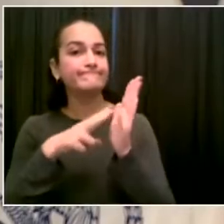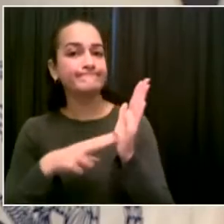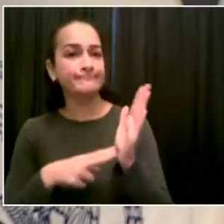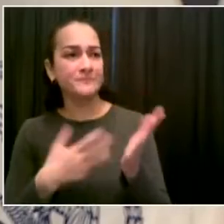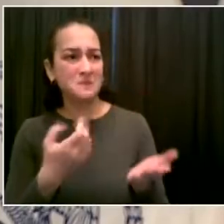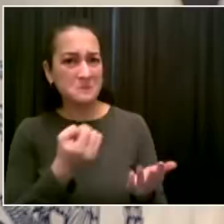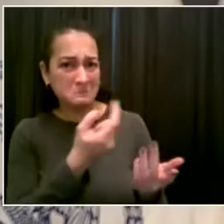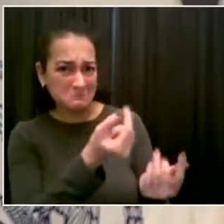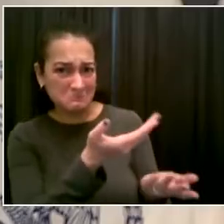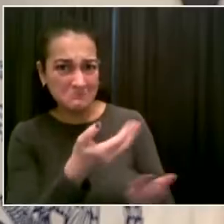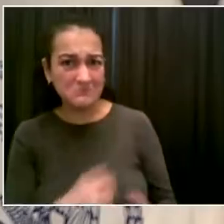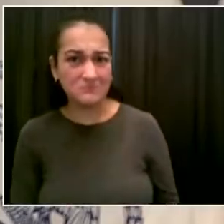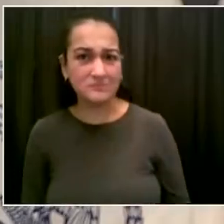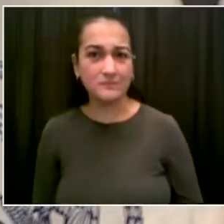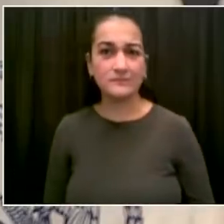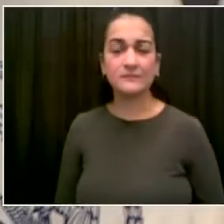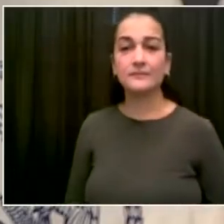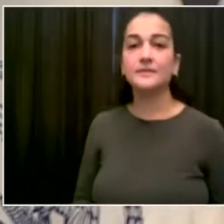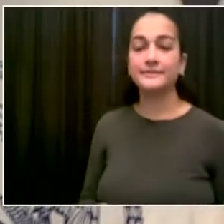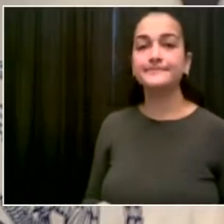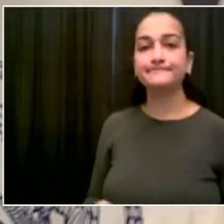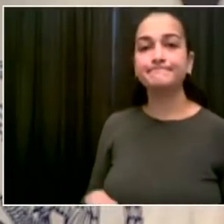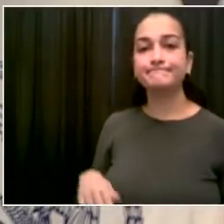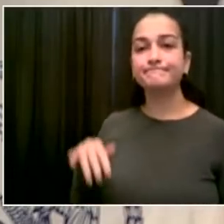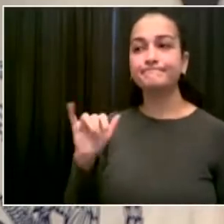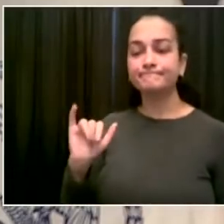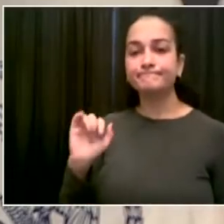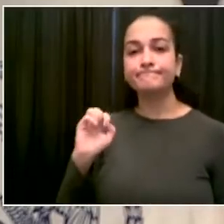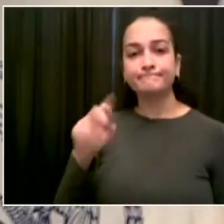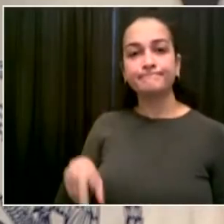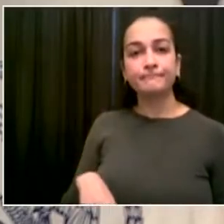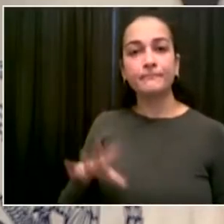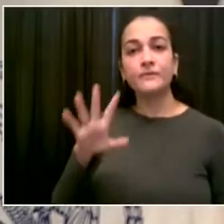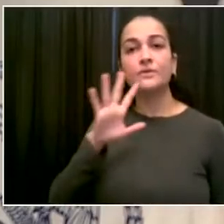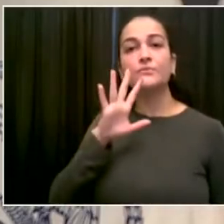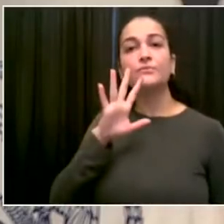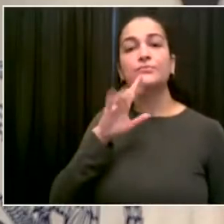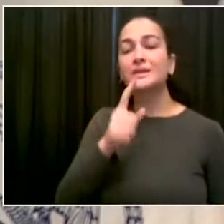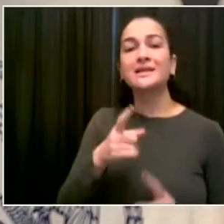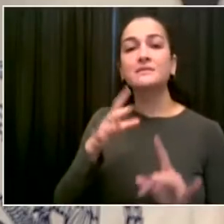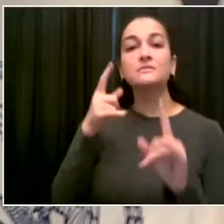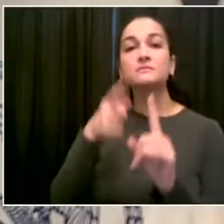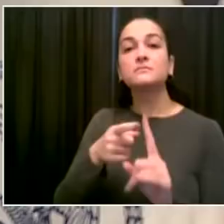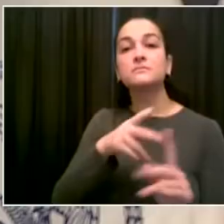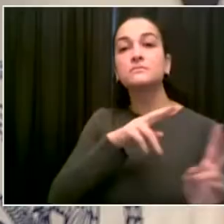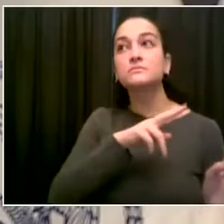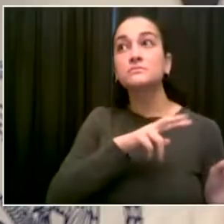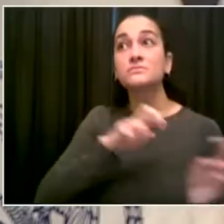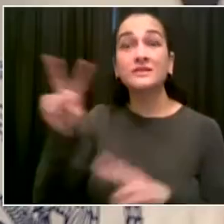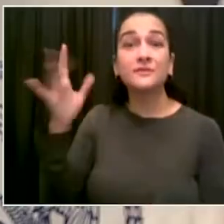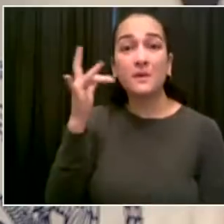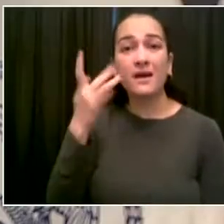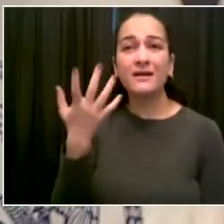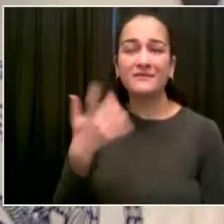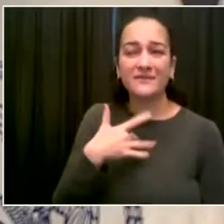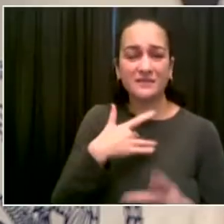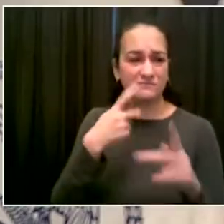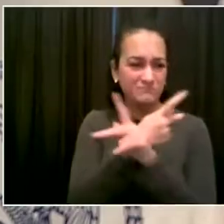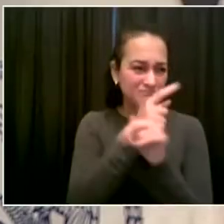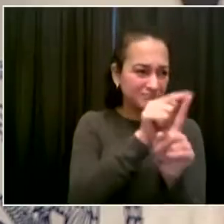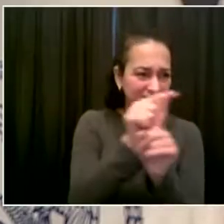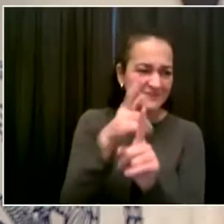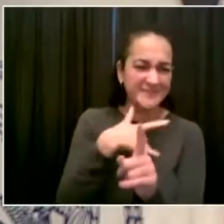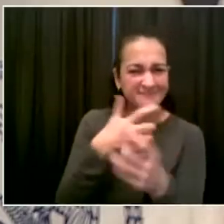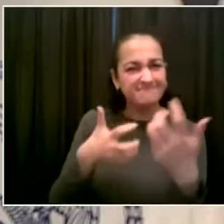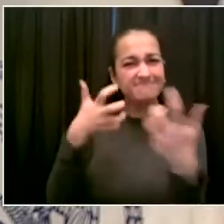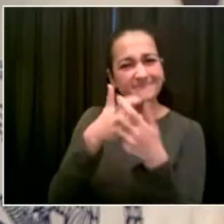state facility that the governor made available is a quality facility where we can actually provide more support than what we could